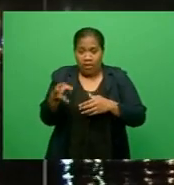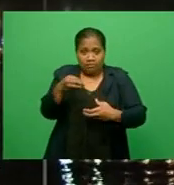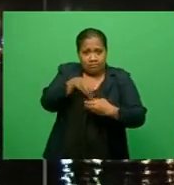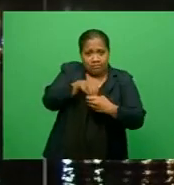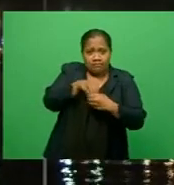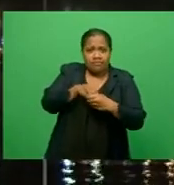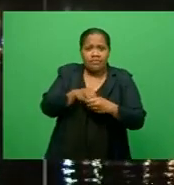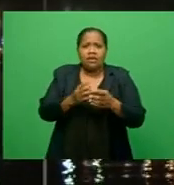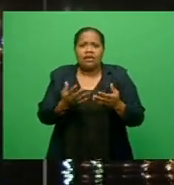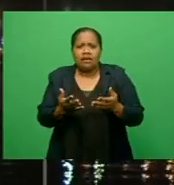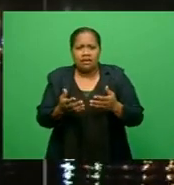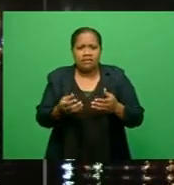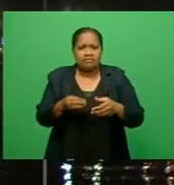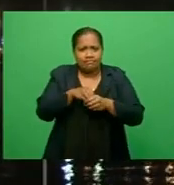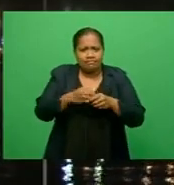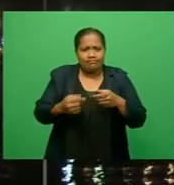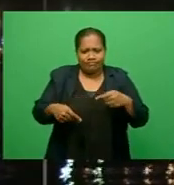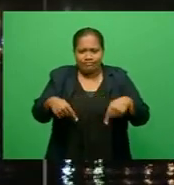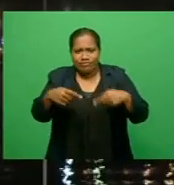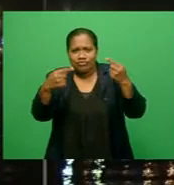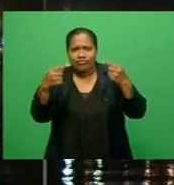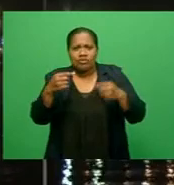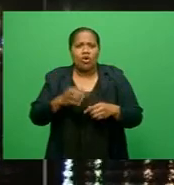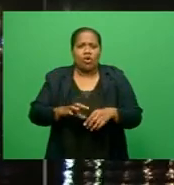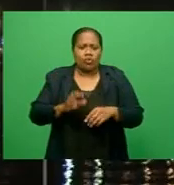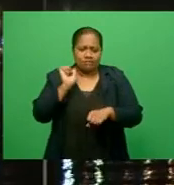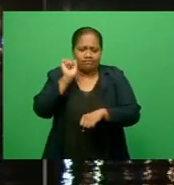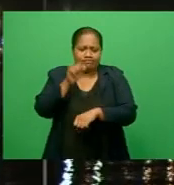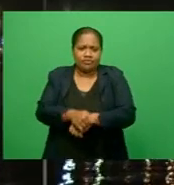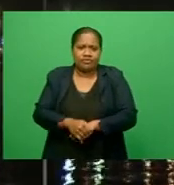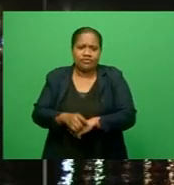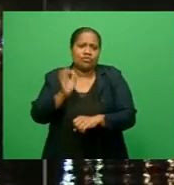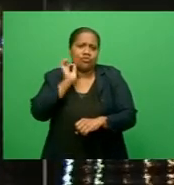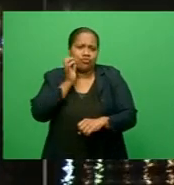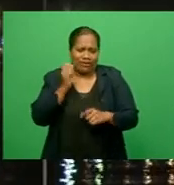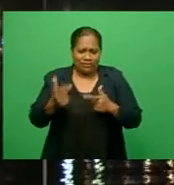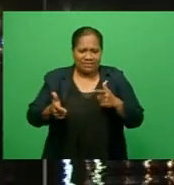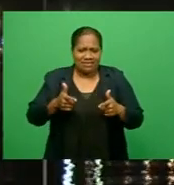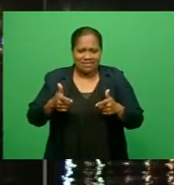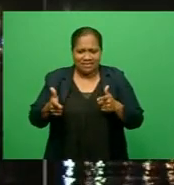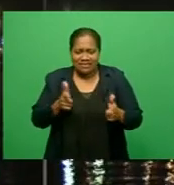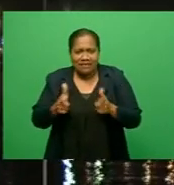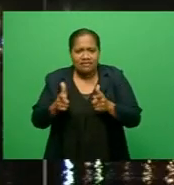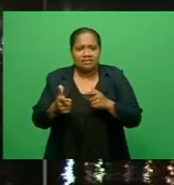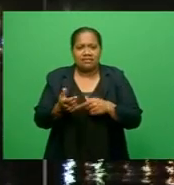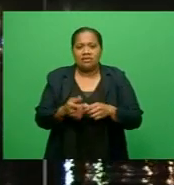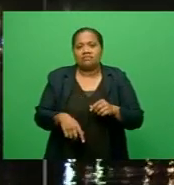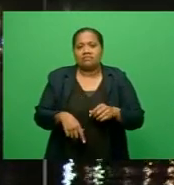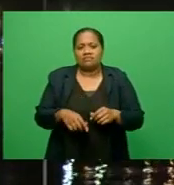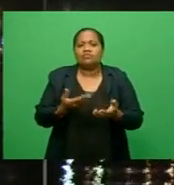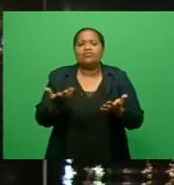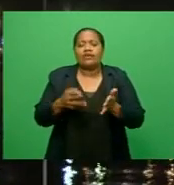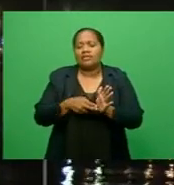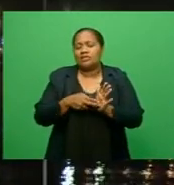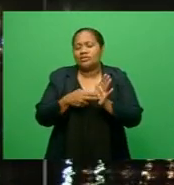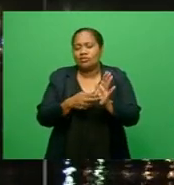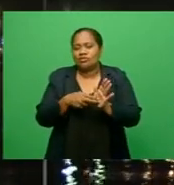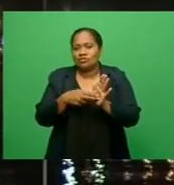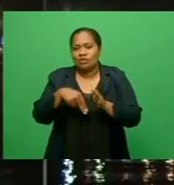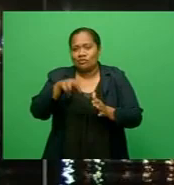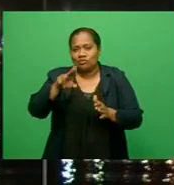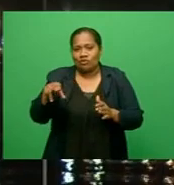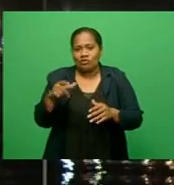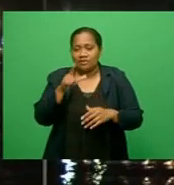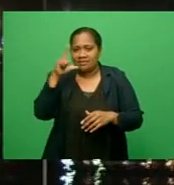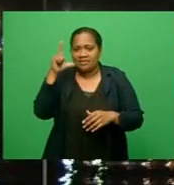Barbers White 21-7 at Ratu Thakumbau Park in Nosori yesterday. Despite the loss, the Moalalau native is